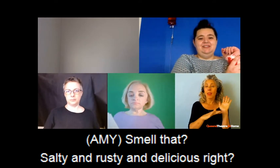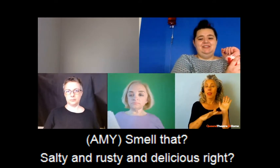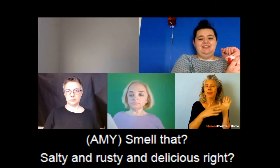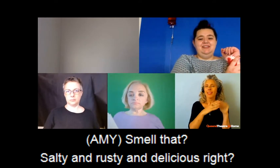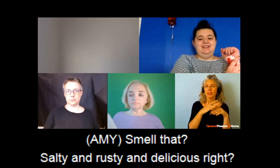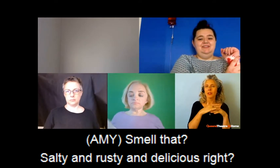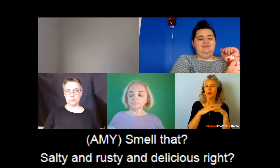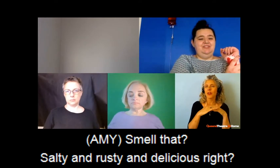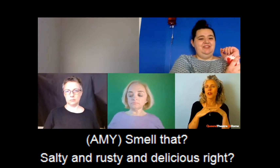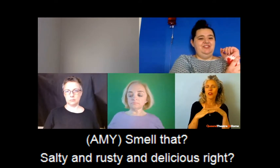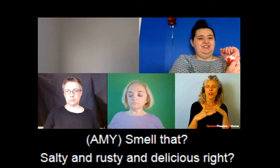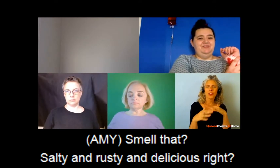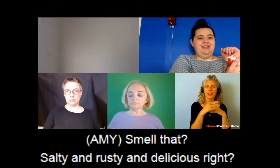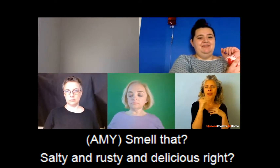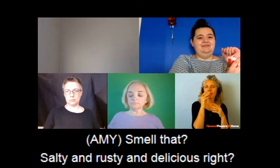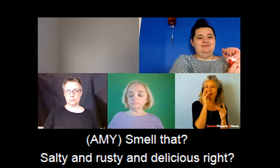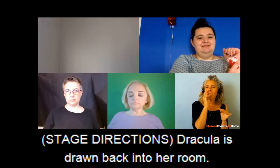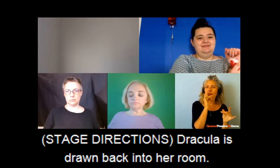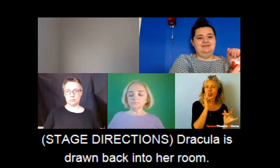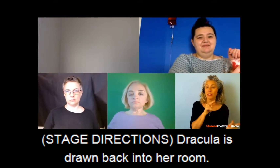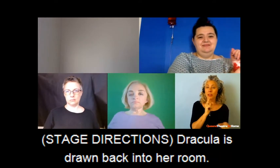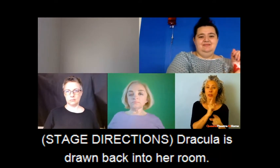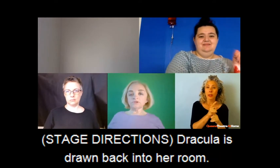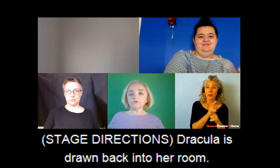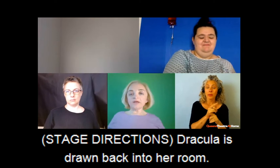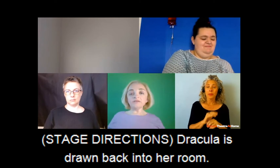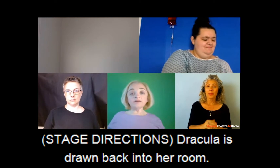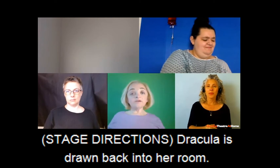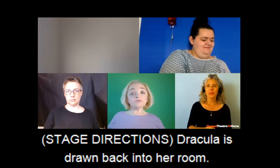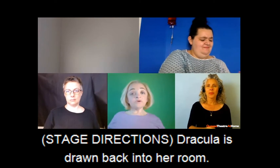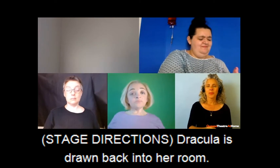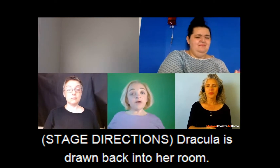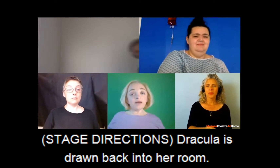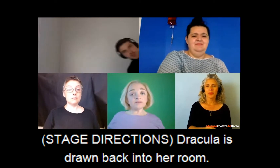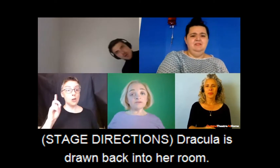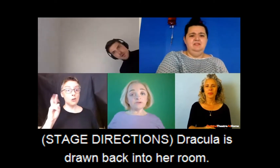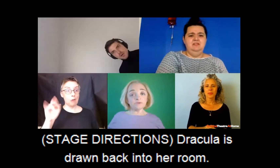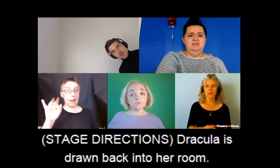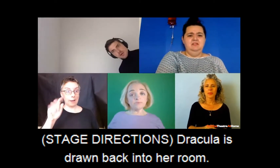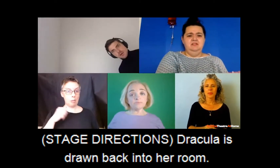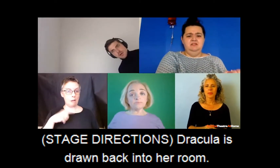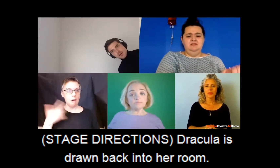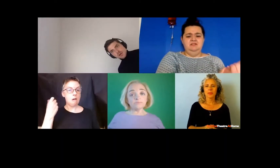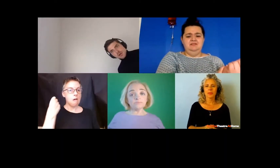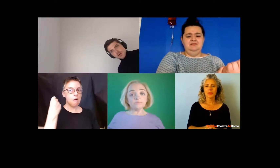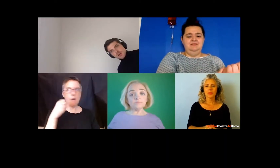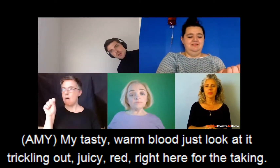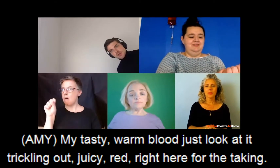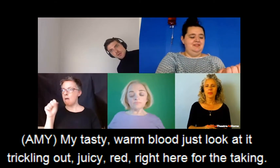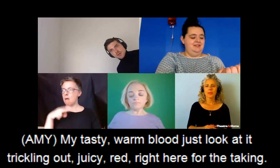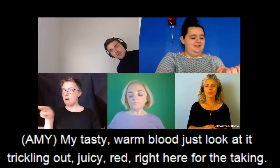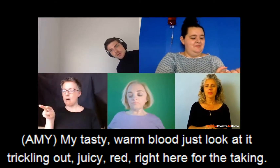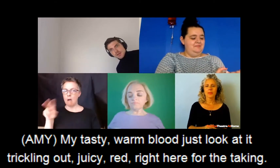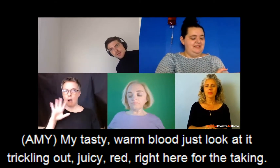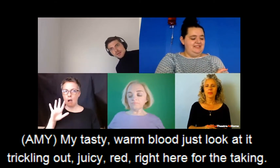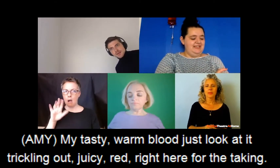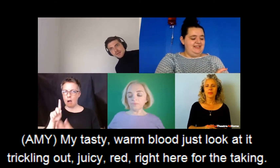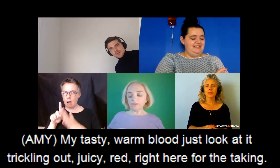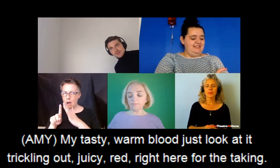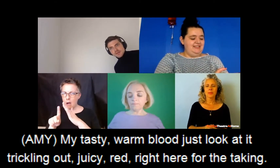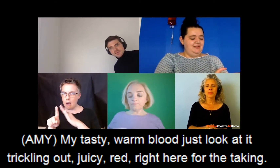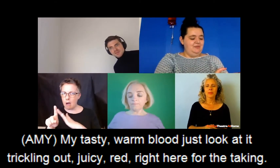Salty and rusty and delicious, right? Dracula is drawn back into her room.